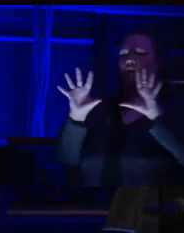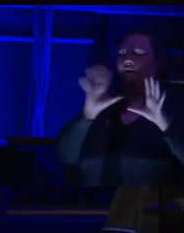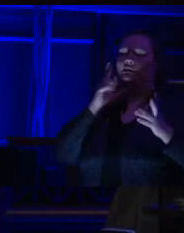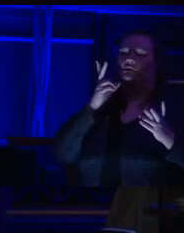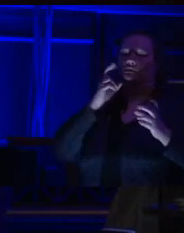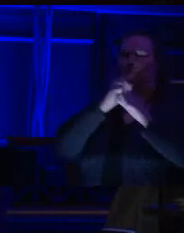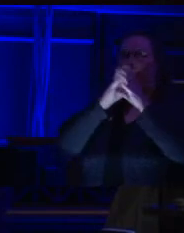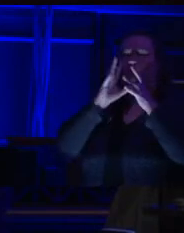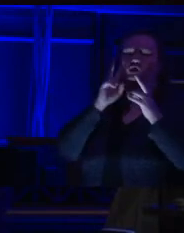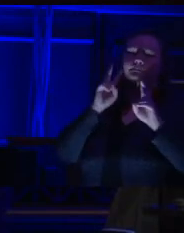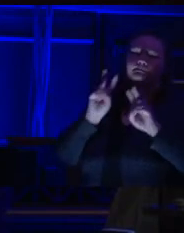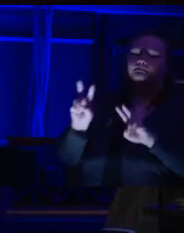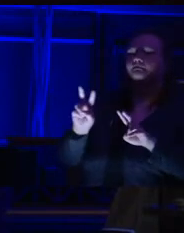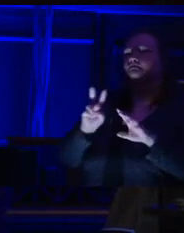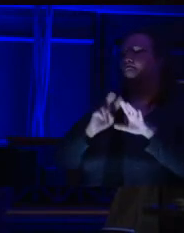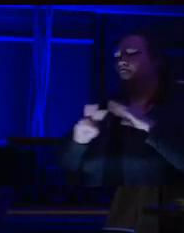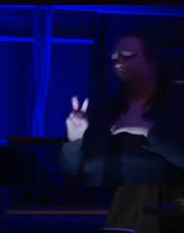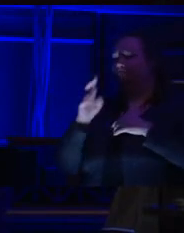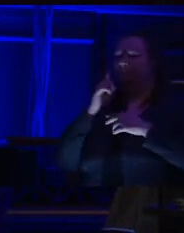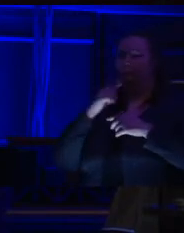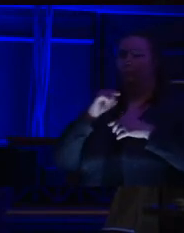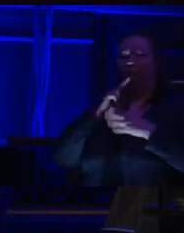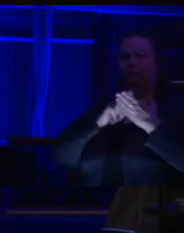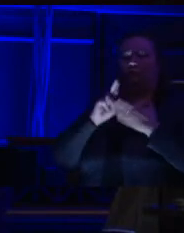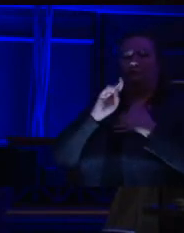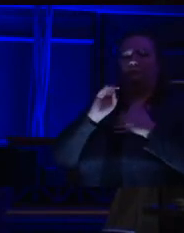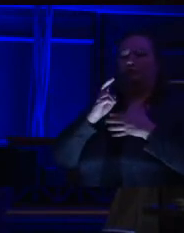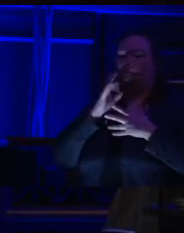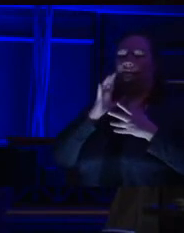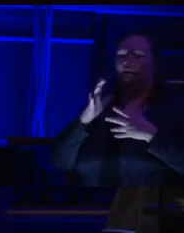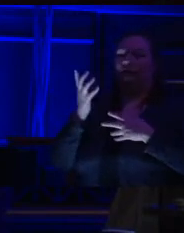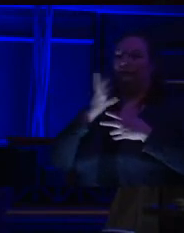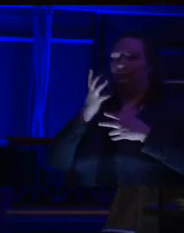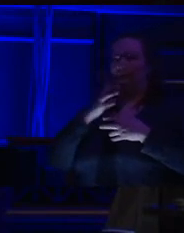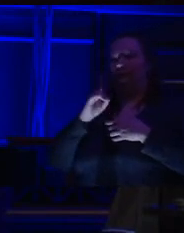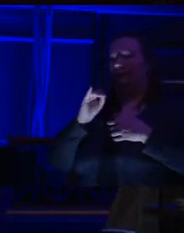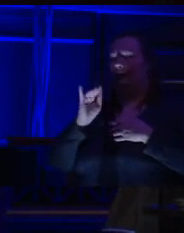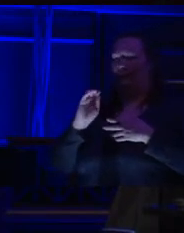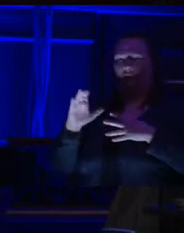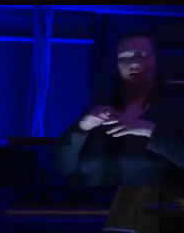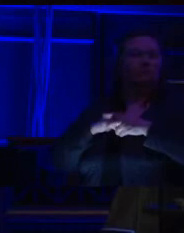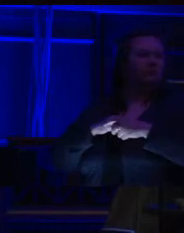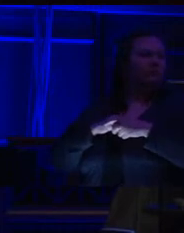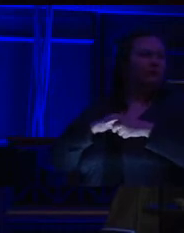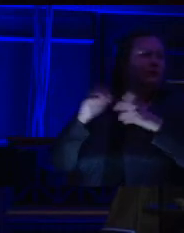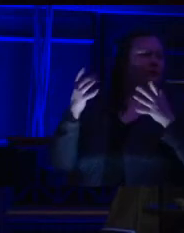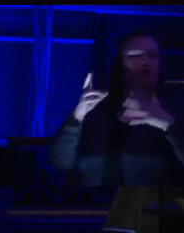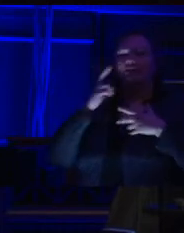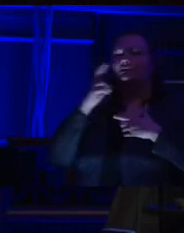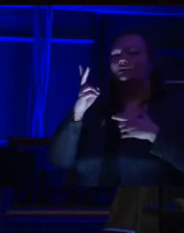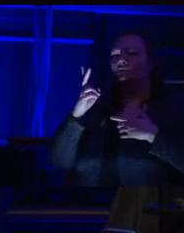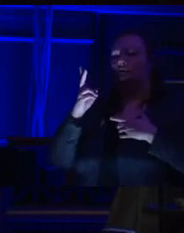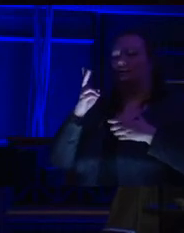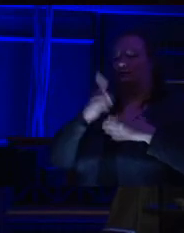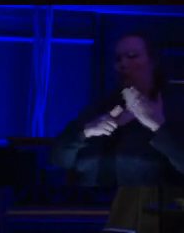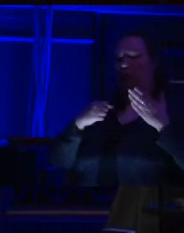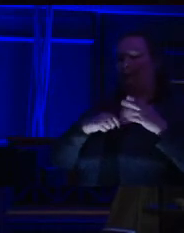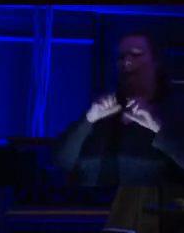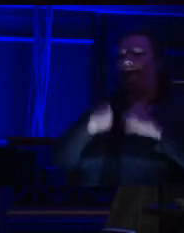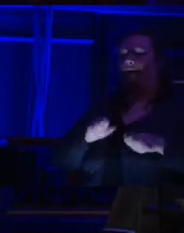the University of Michigan that is compelling, comprehensive, and dynamic. He already sees what we can